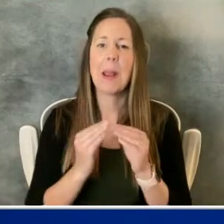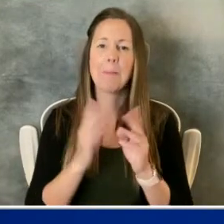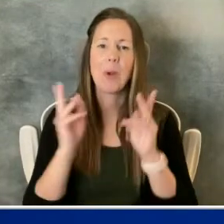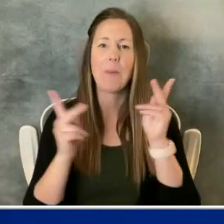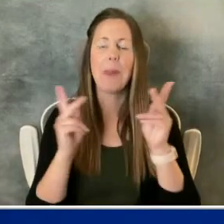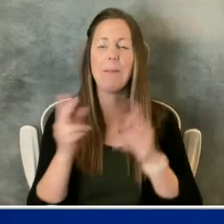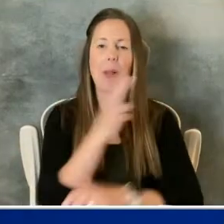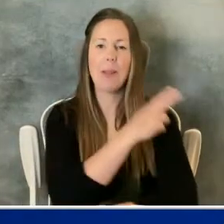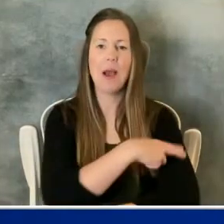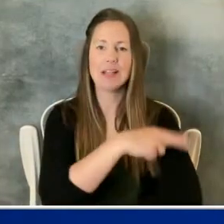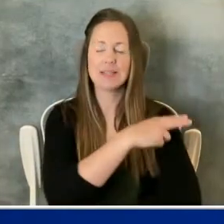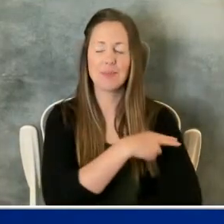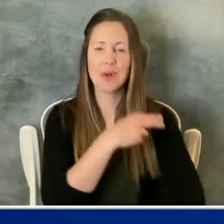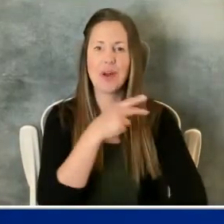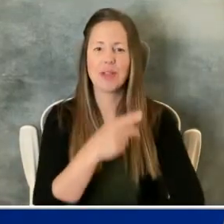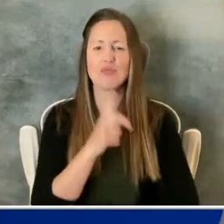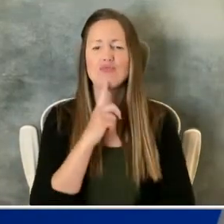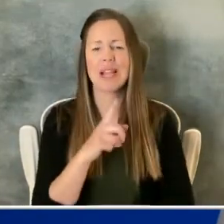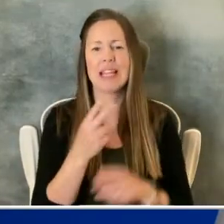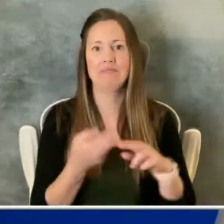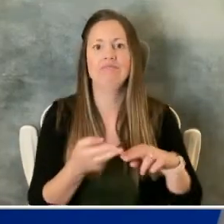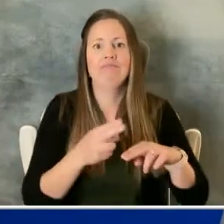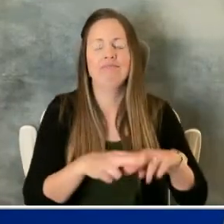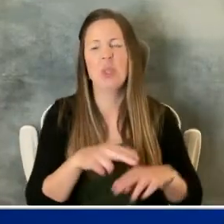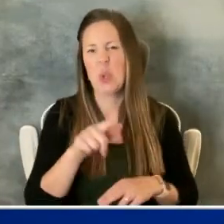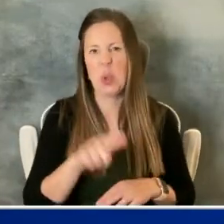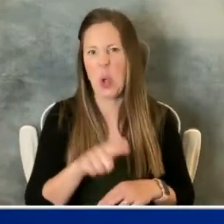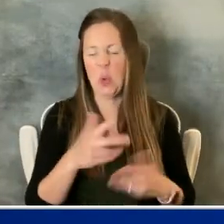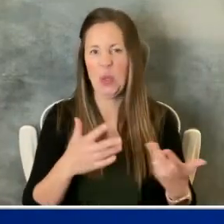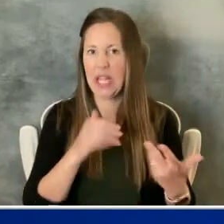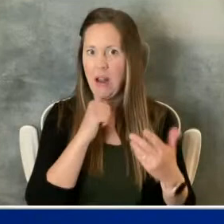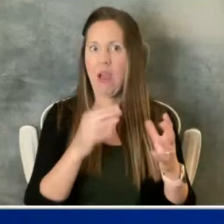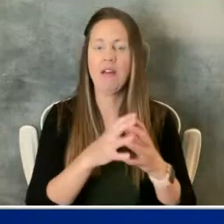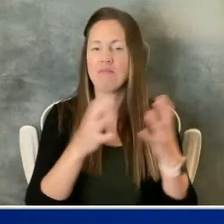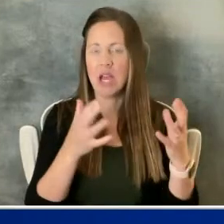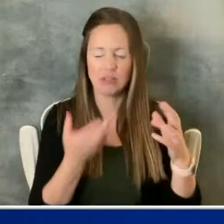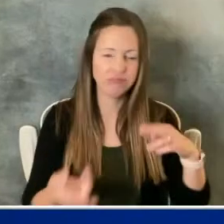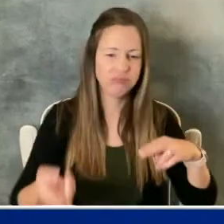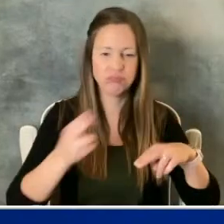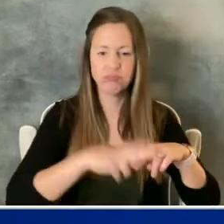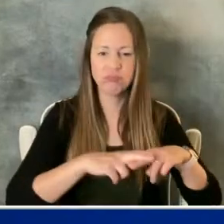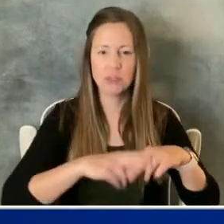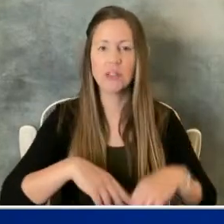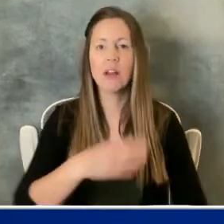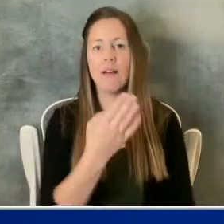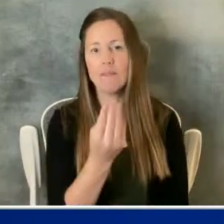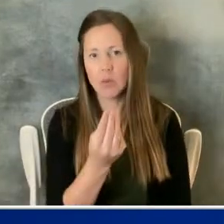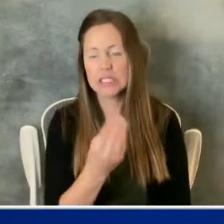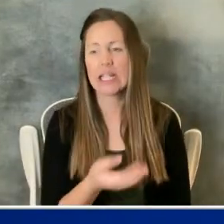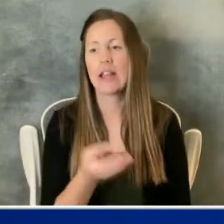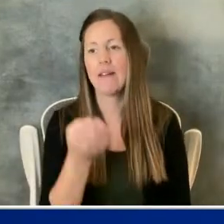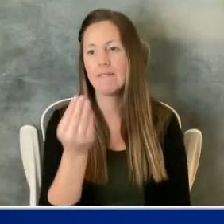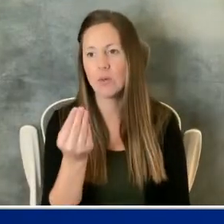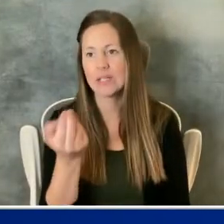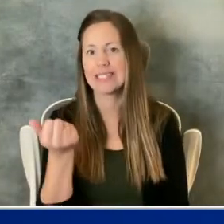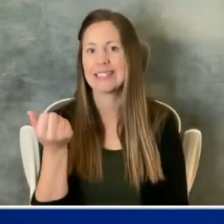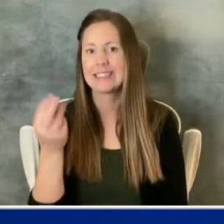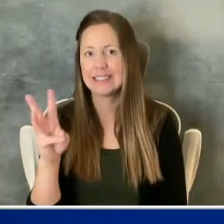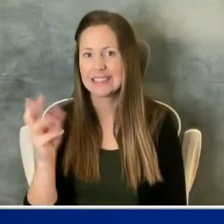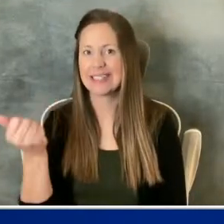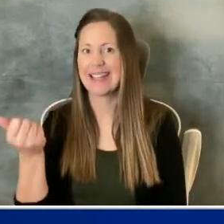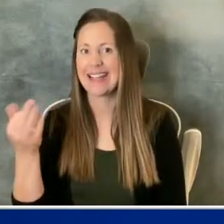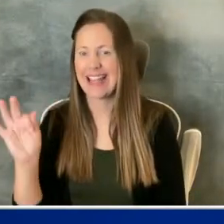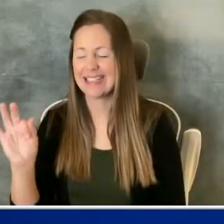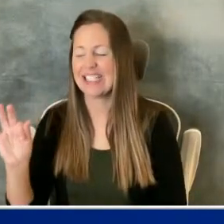is pretty low, that velocity of change. So we went from 14, 16, 19, and I think 20 this week. So very slow. So